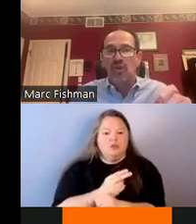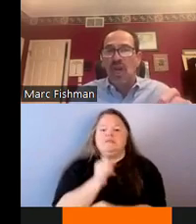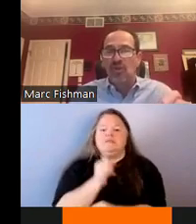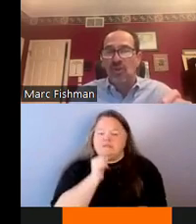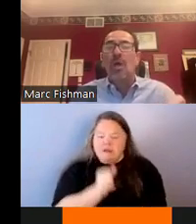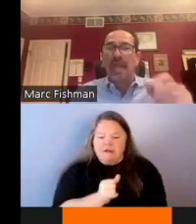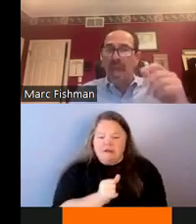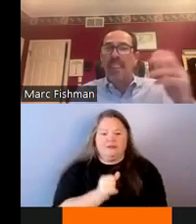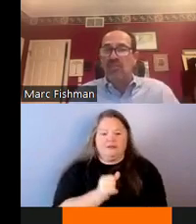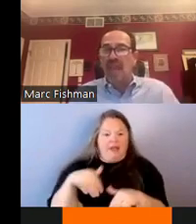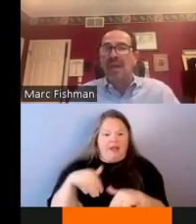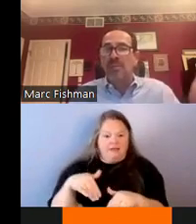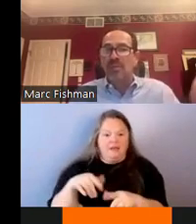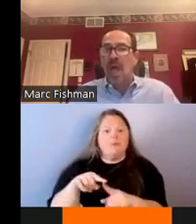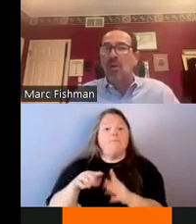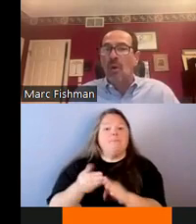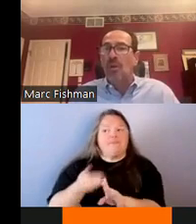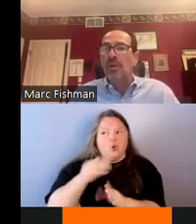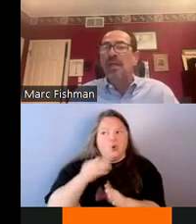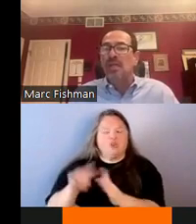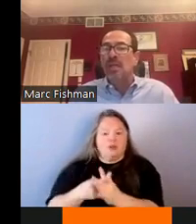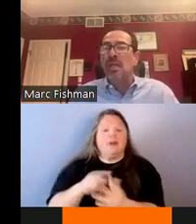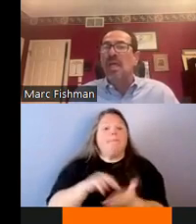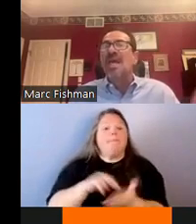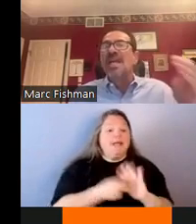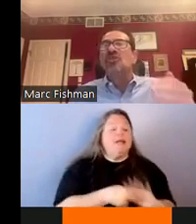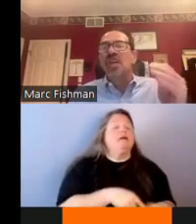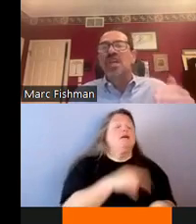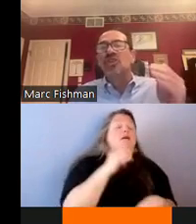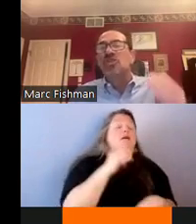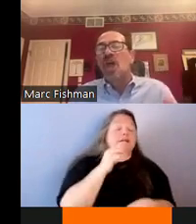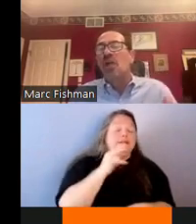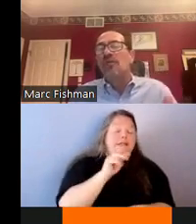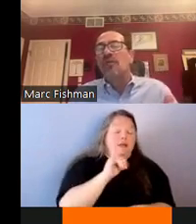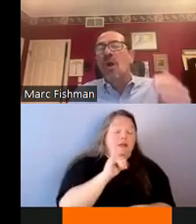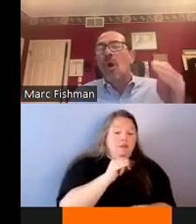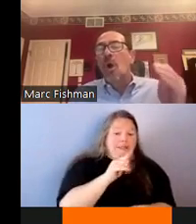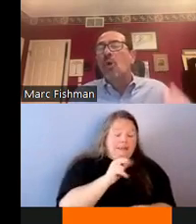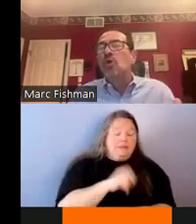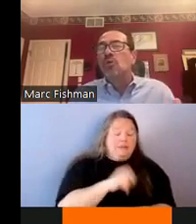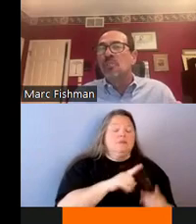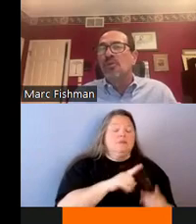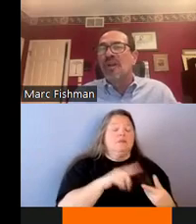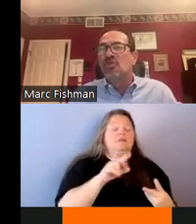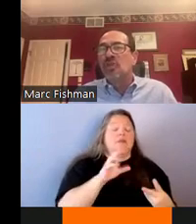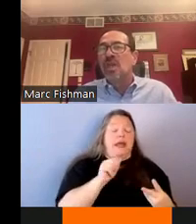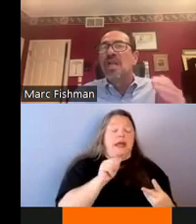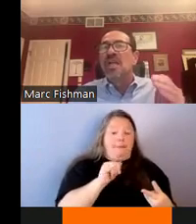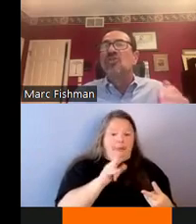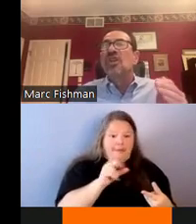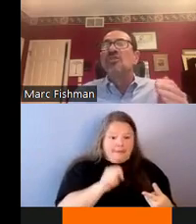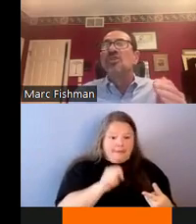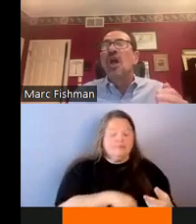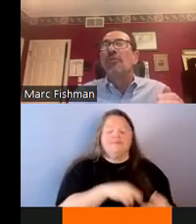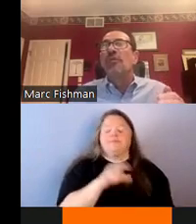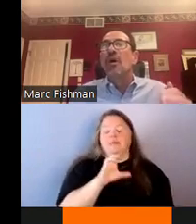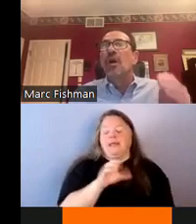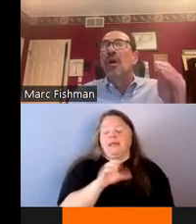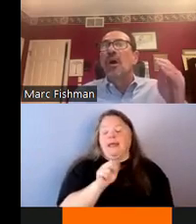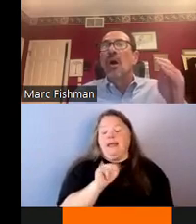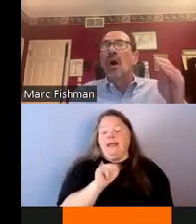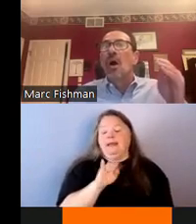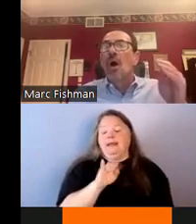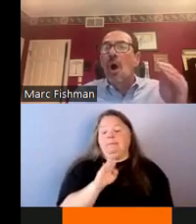opioid initiation, again, that's cannabis, alcohol, nicotine, is in itself OUD prevention, is in